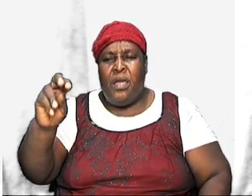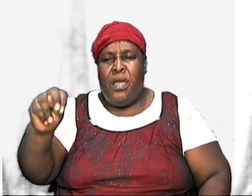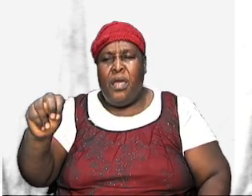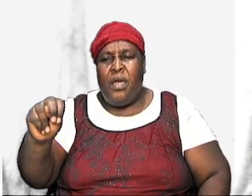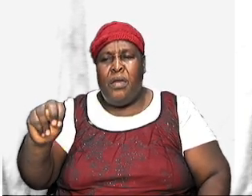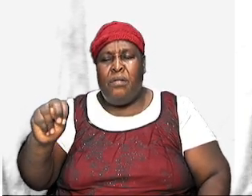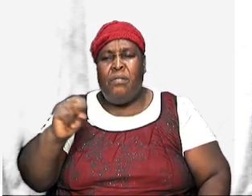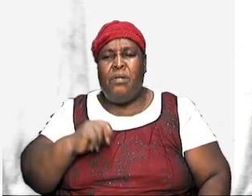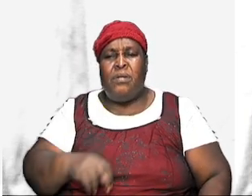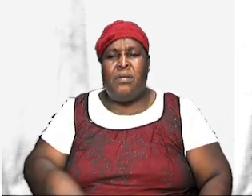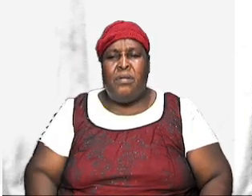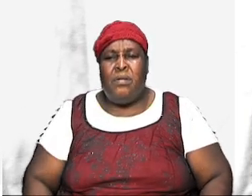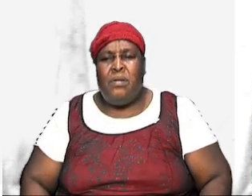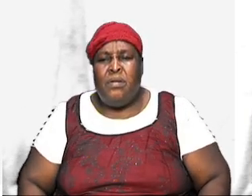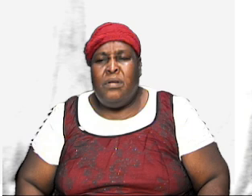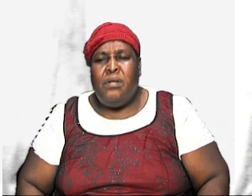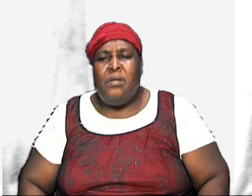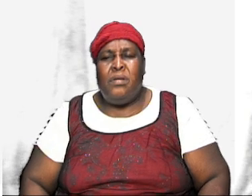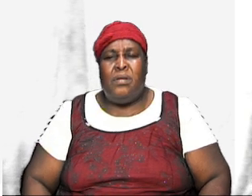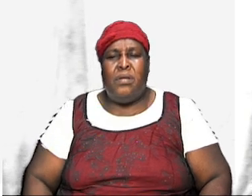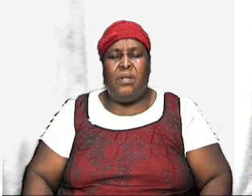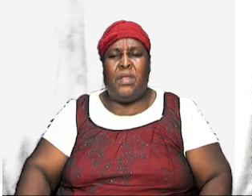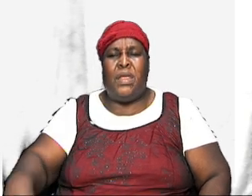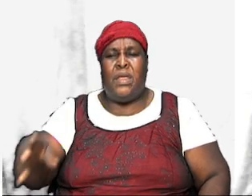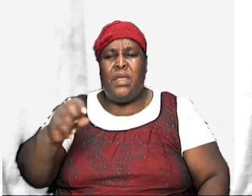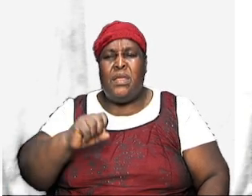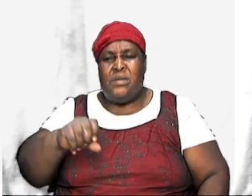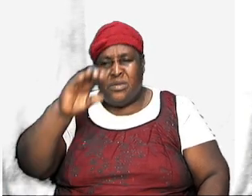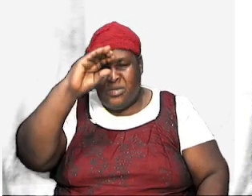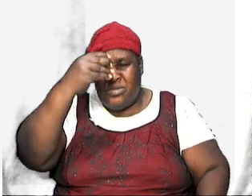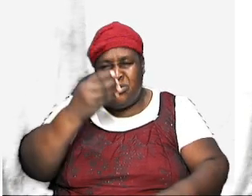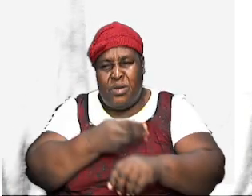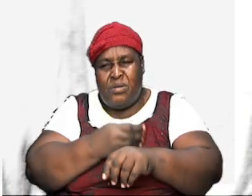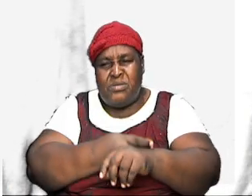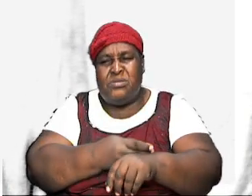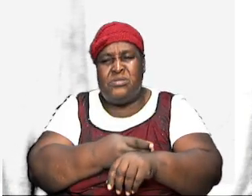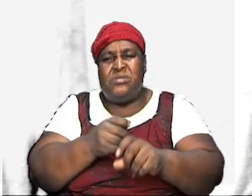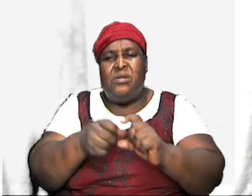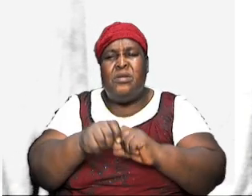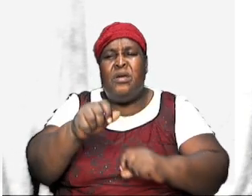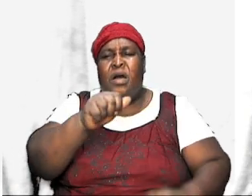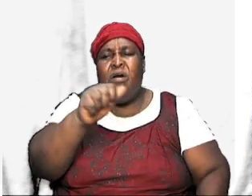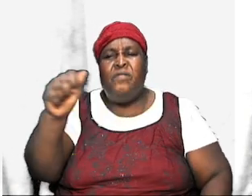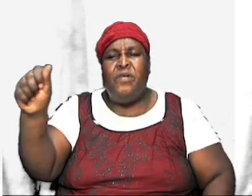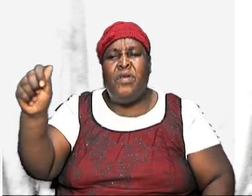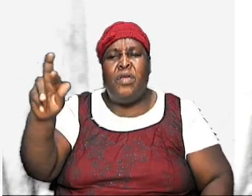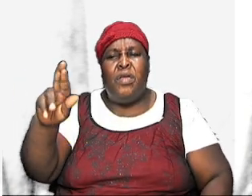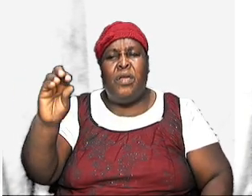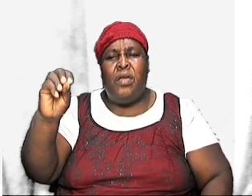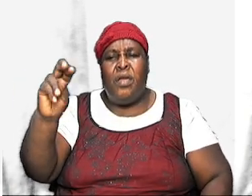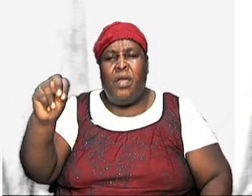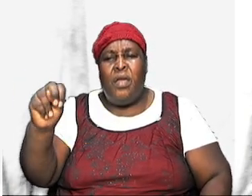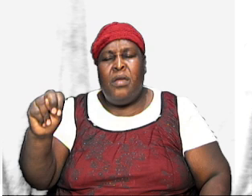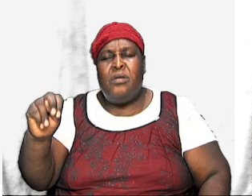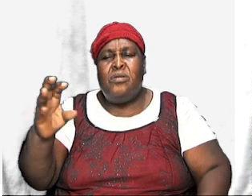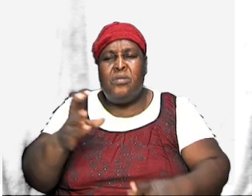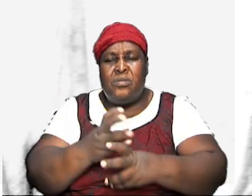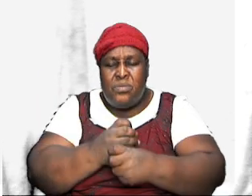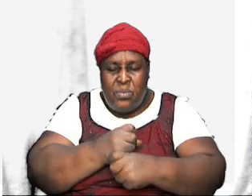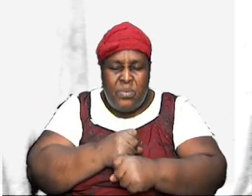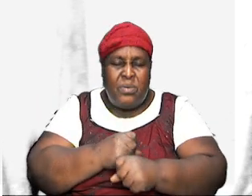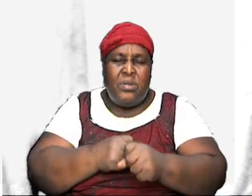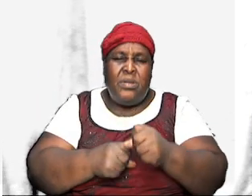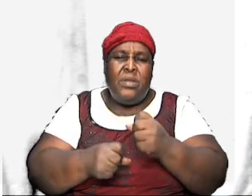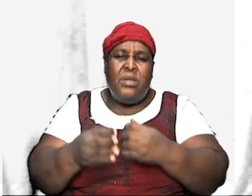1, it says, and Nadab and Abihu, the sons of Aaron, took either of them his censer, and put